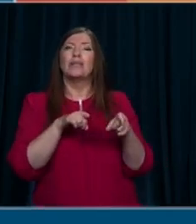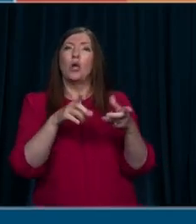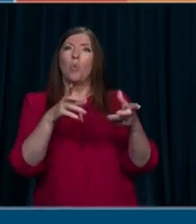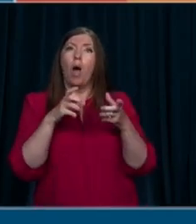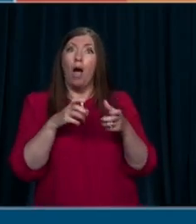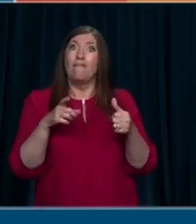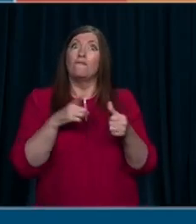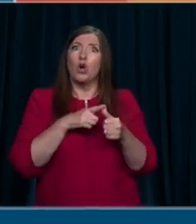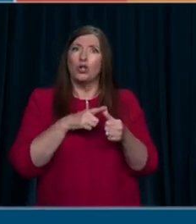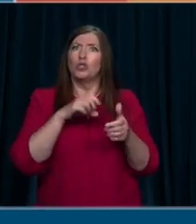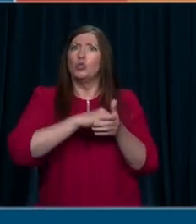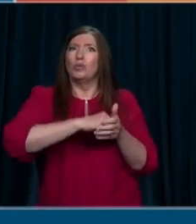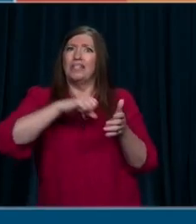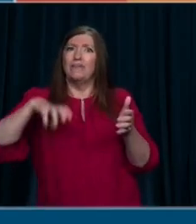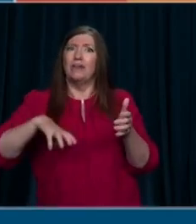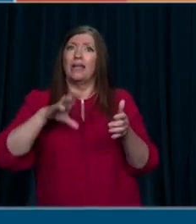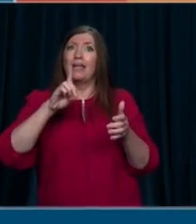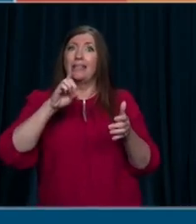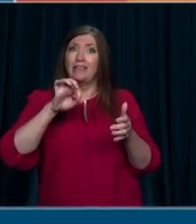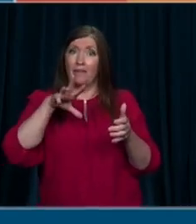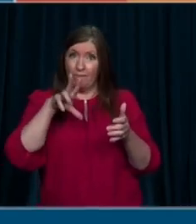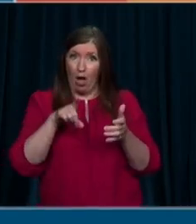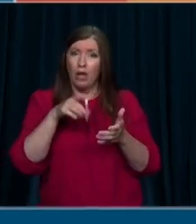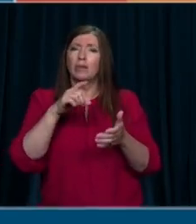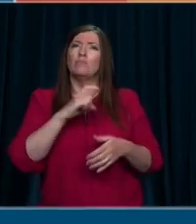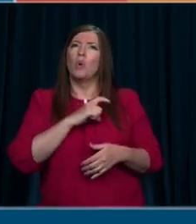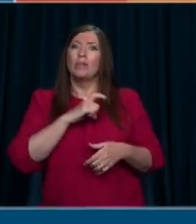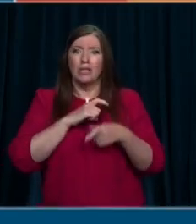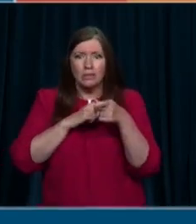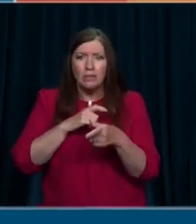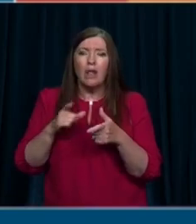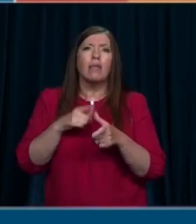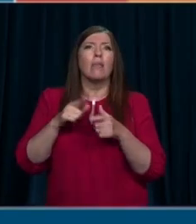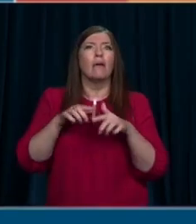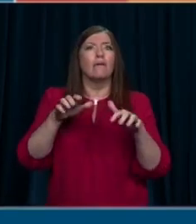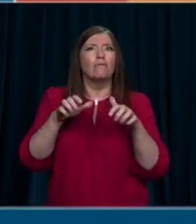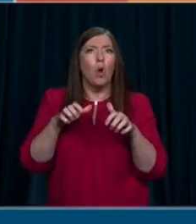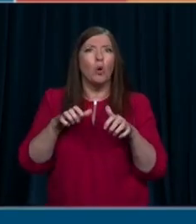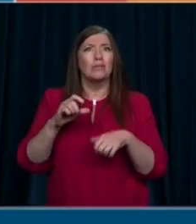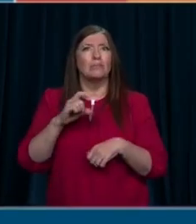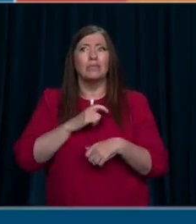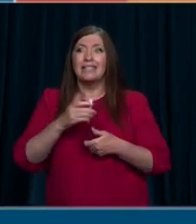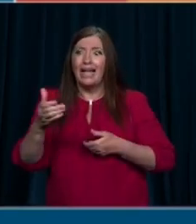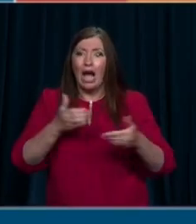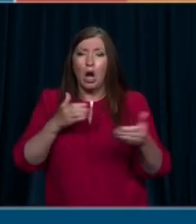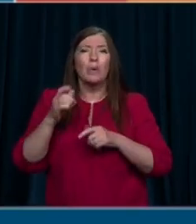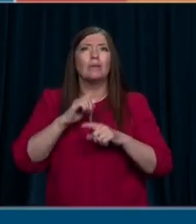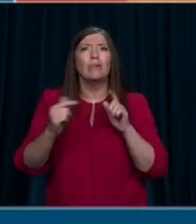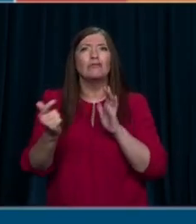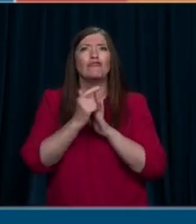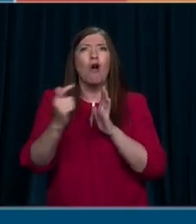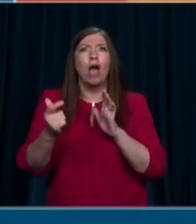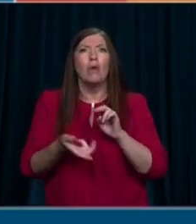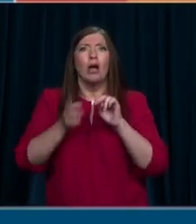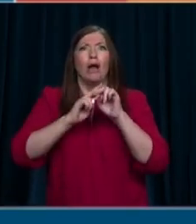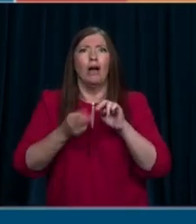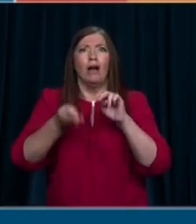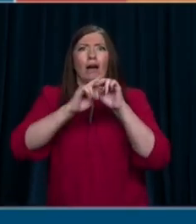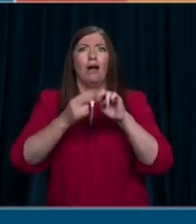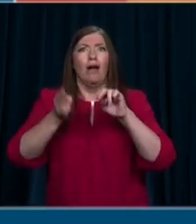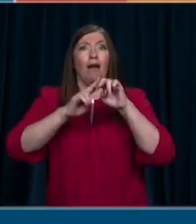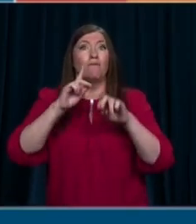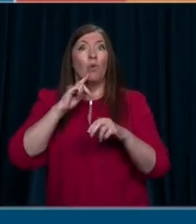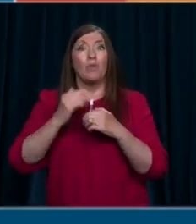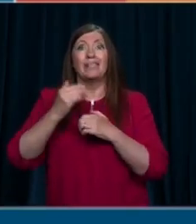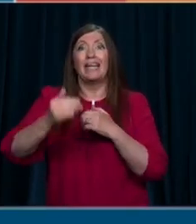mayor, and in 2012 froze police hirings while crime and population were rising for the next 6 years. Law and